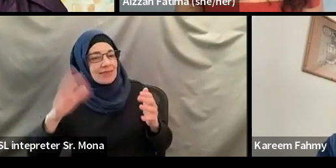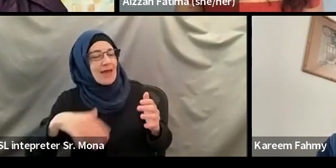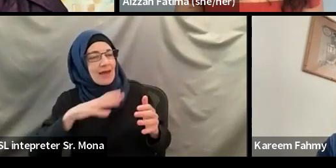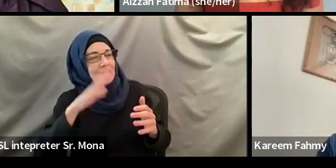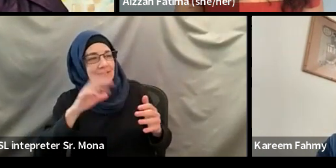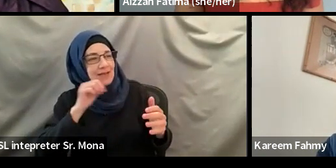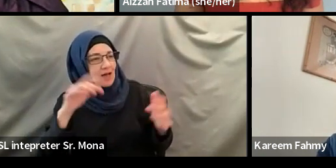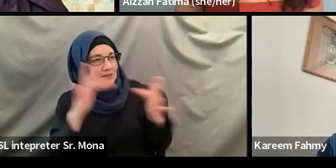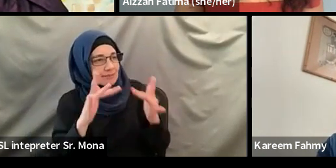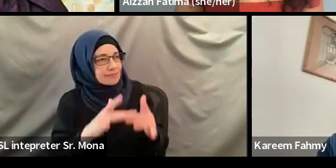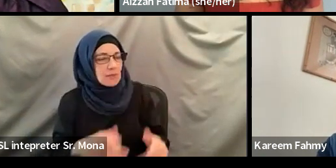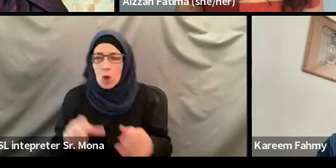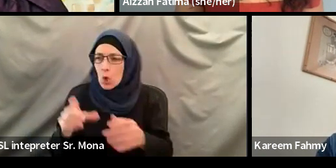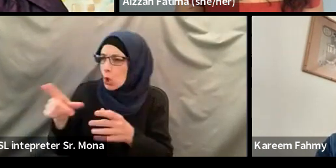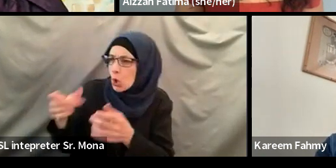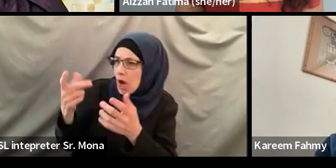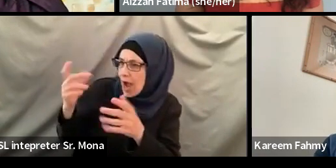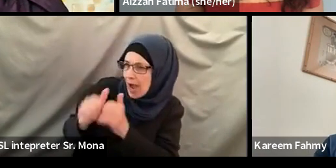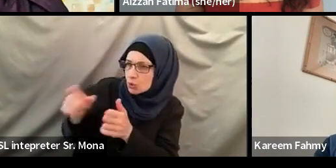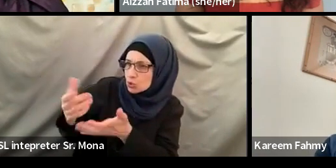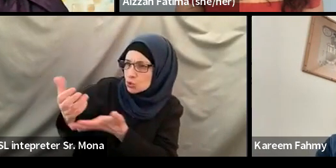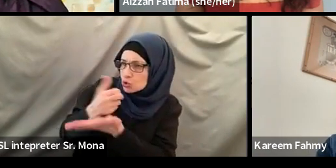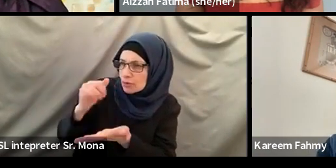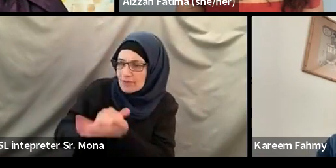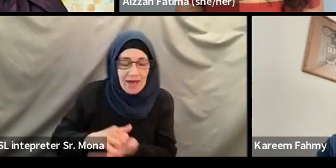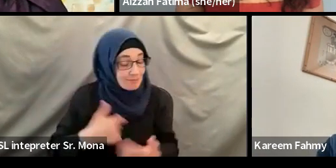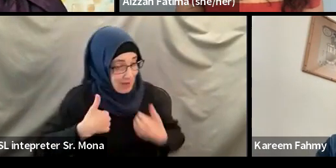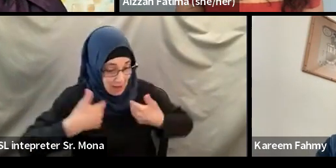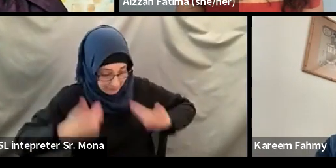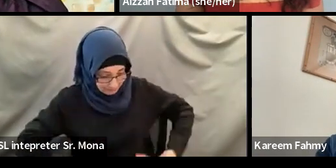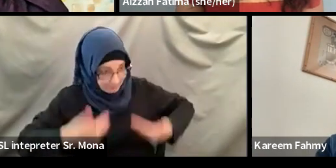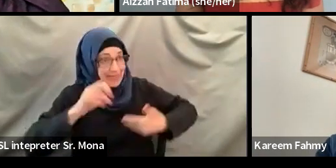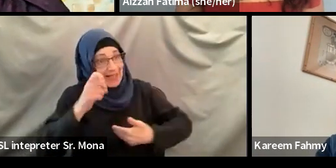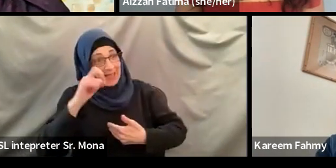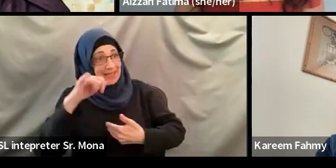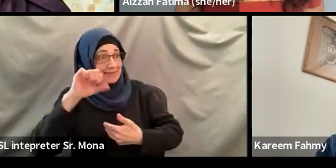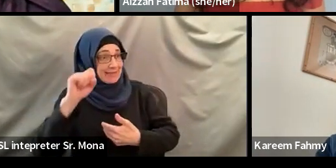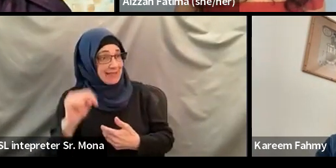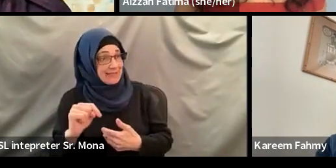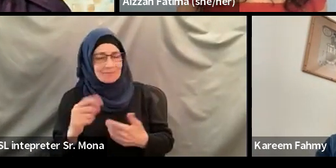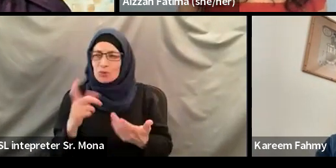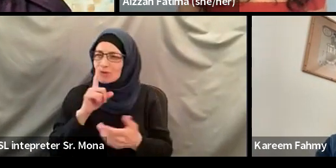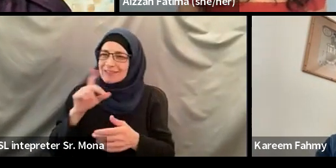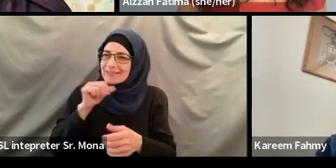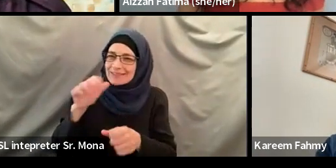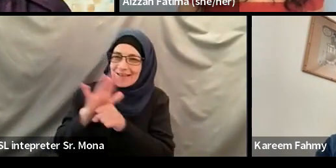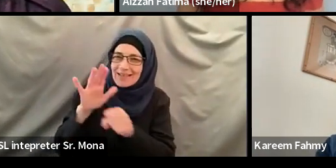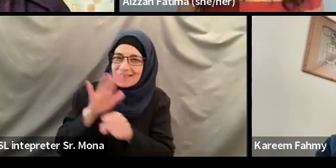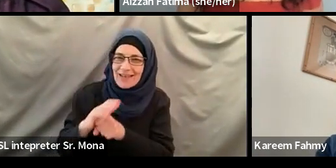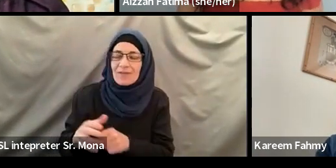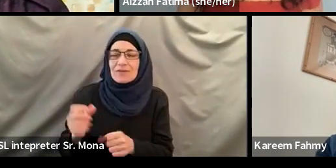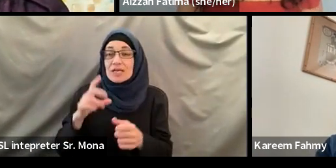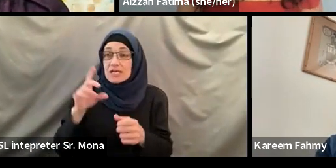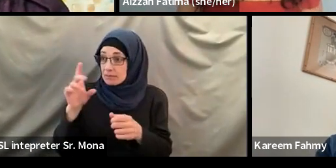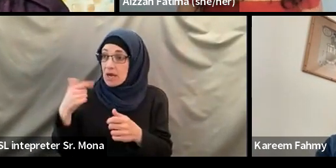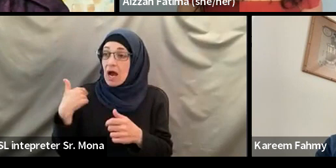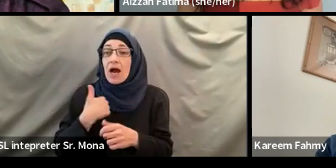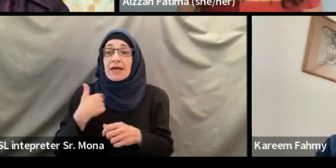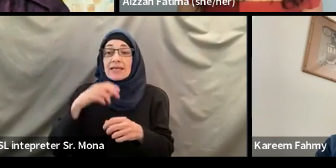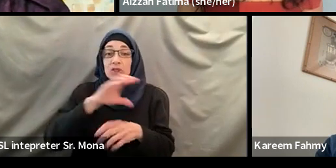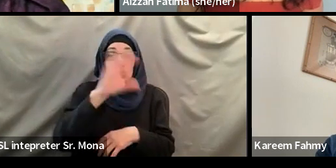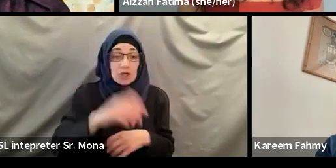I exist. And that's just not enough, actually. So like, are we going into community centers? Like in Chicago, I went to Studio Salam.